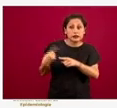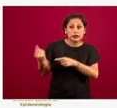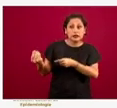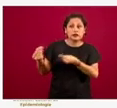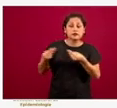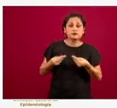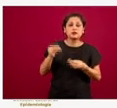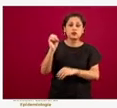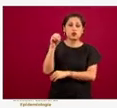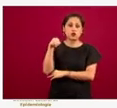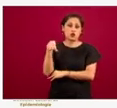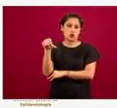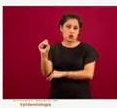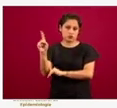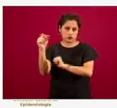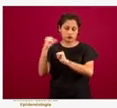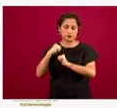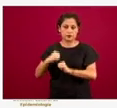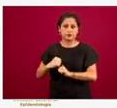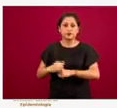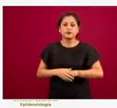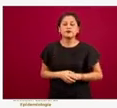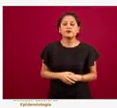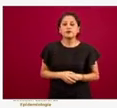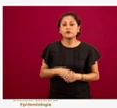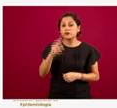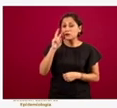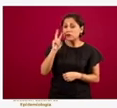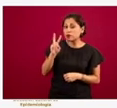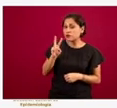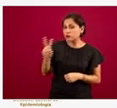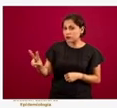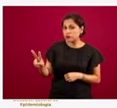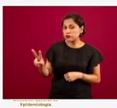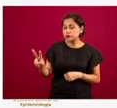with data from the World Health Organization.